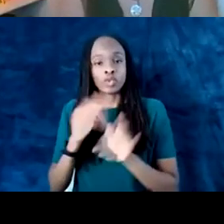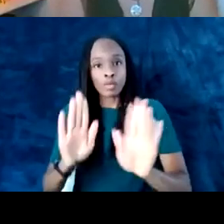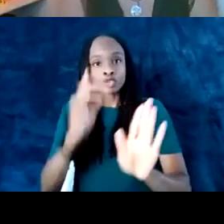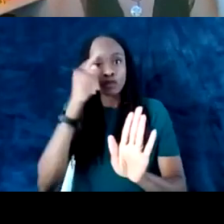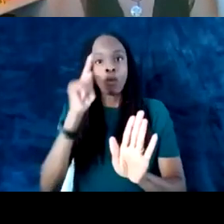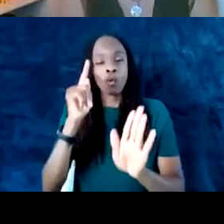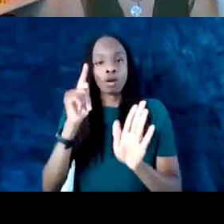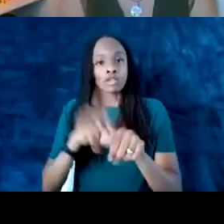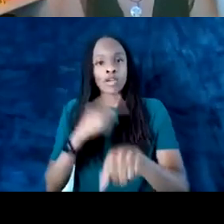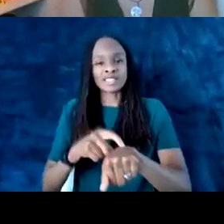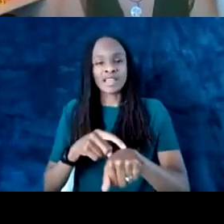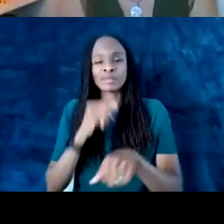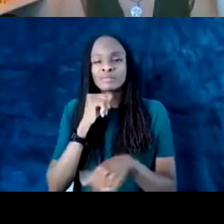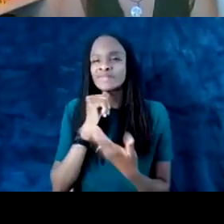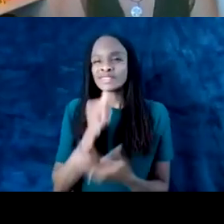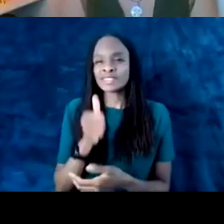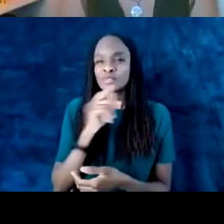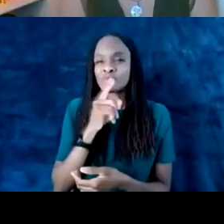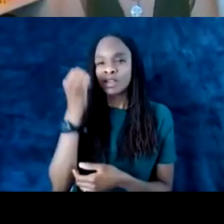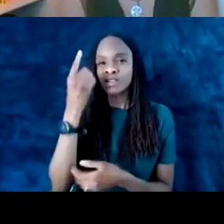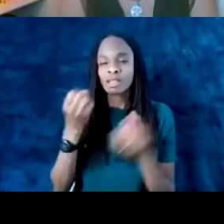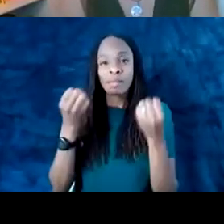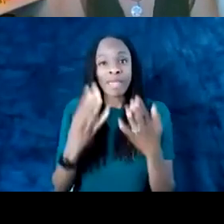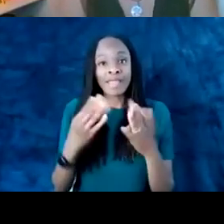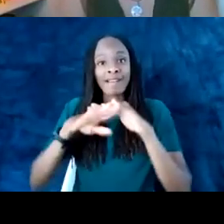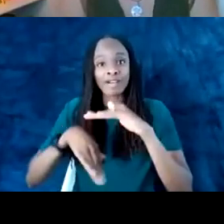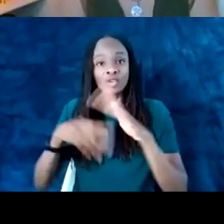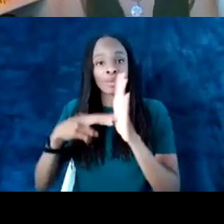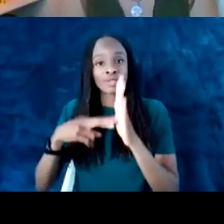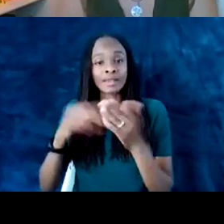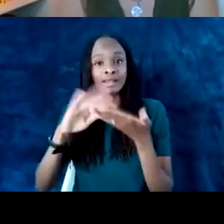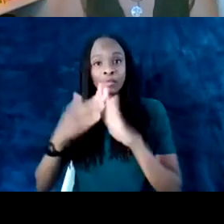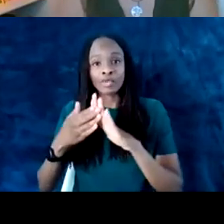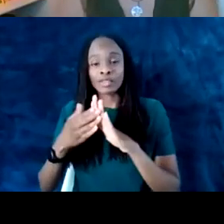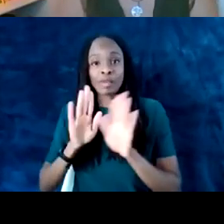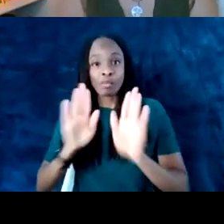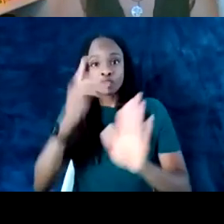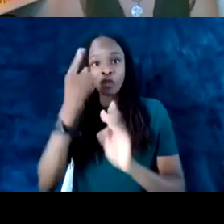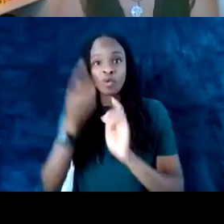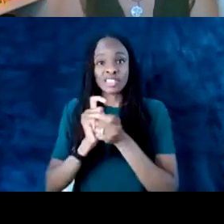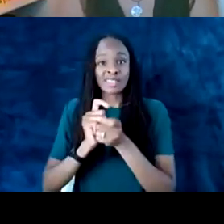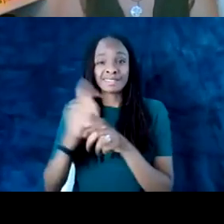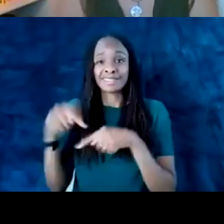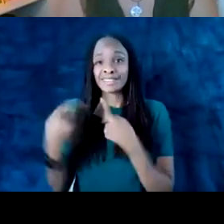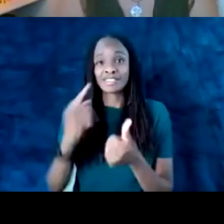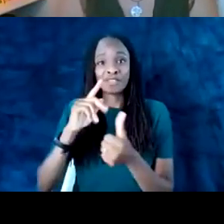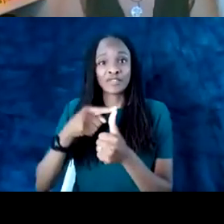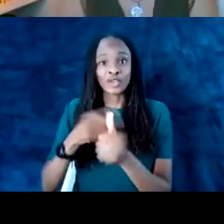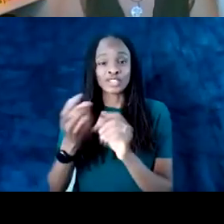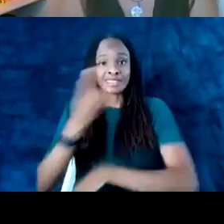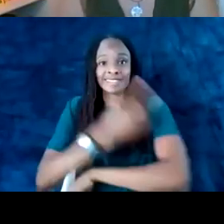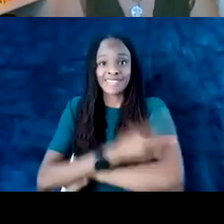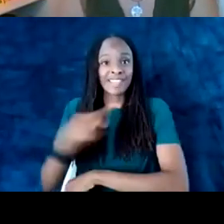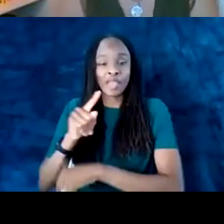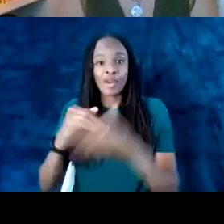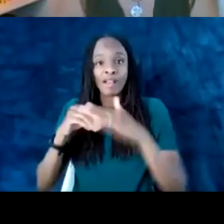of understanding that a lot of underrepresented communities have been pushing for a change from the first days that they started to be underrepresented, whether that might